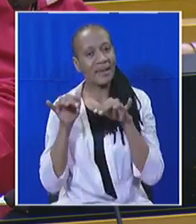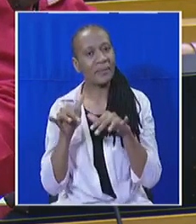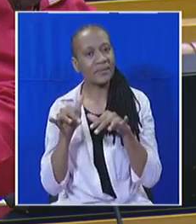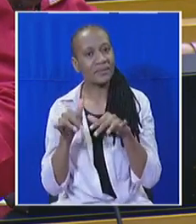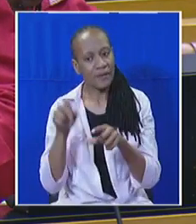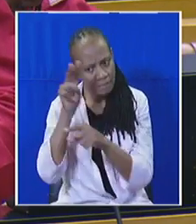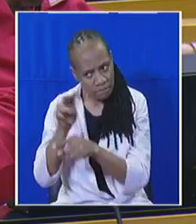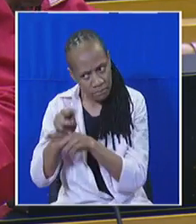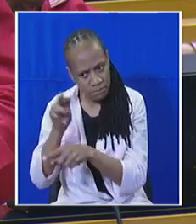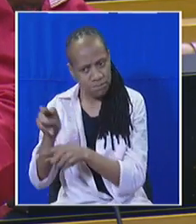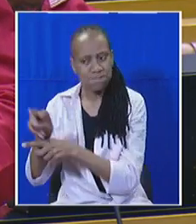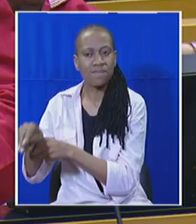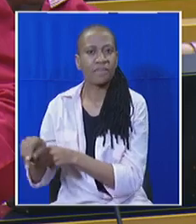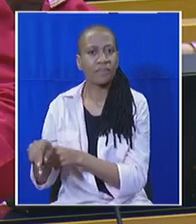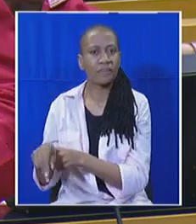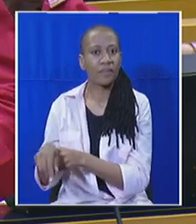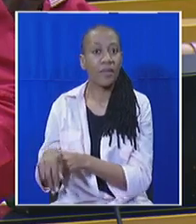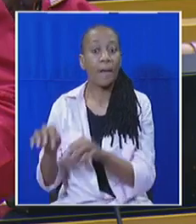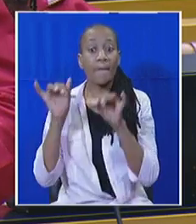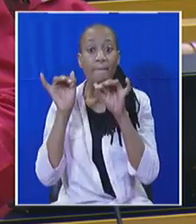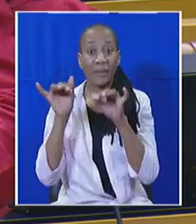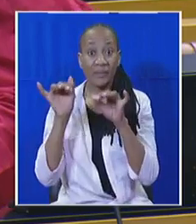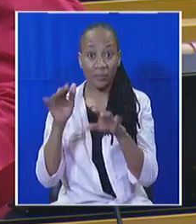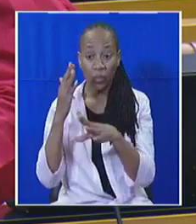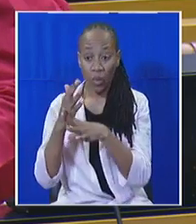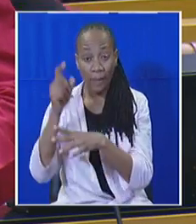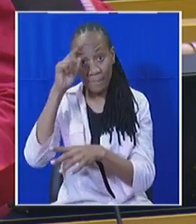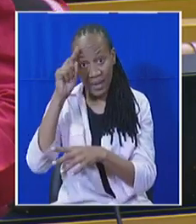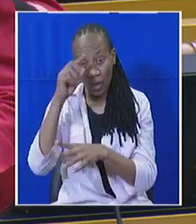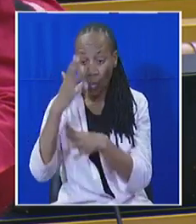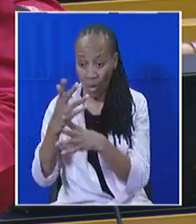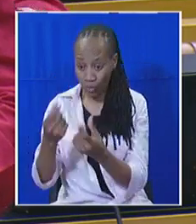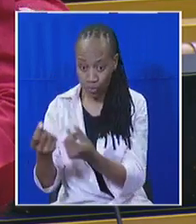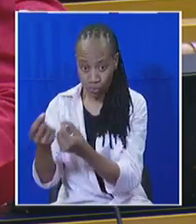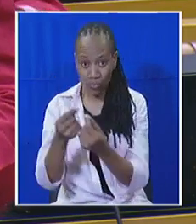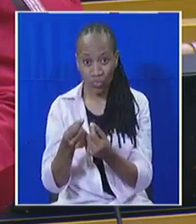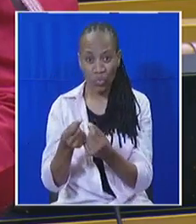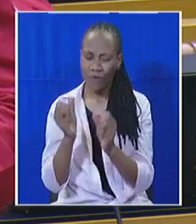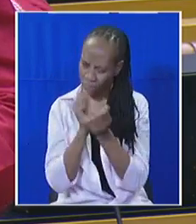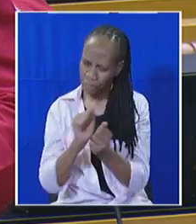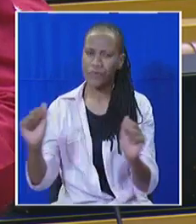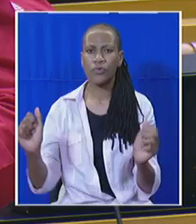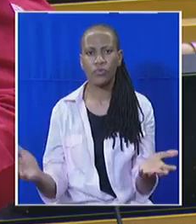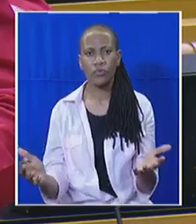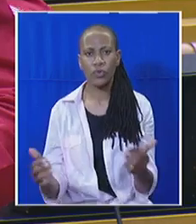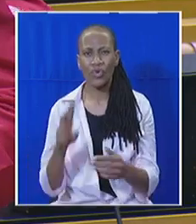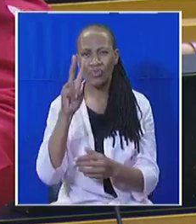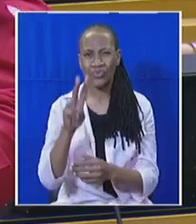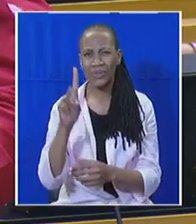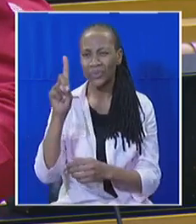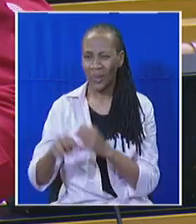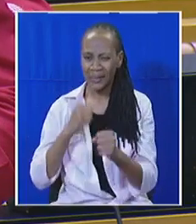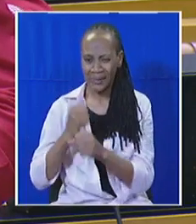to ensure that predominantly black workers are not treated like slaves in their own country 21 years after attainment of